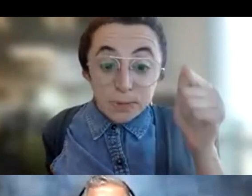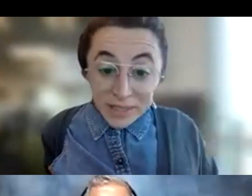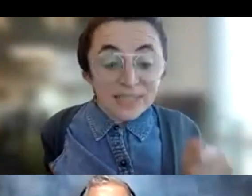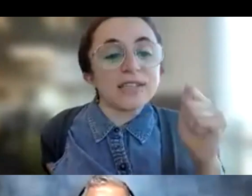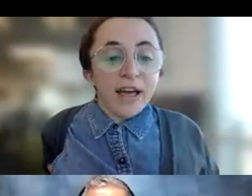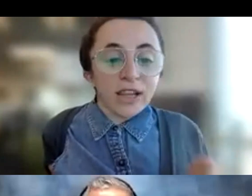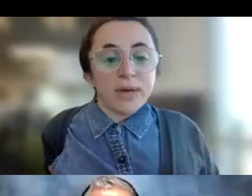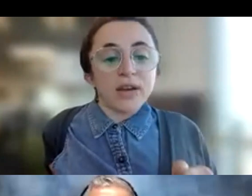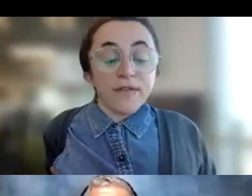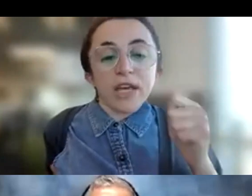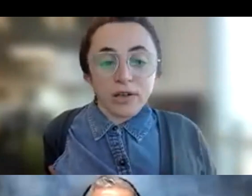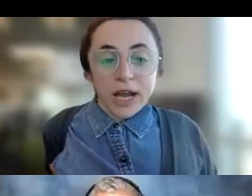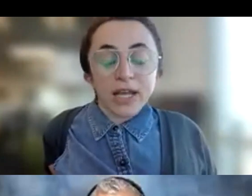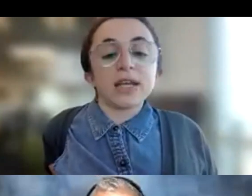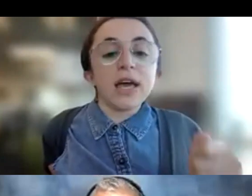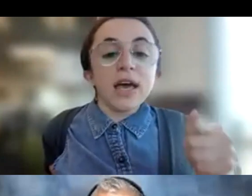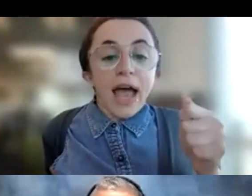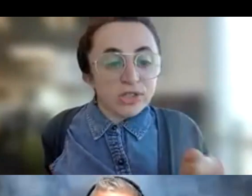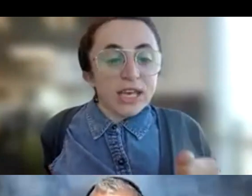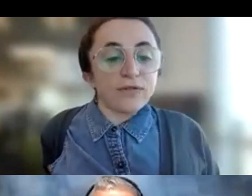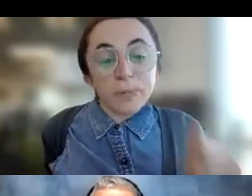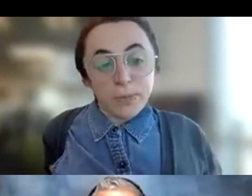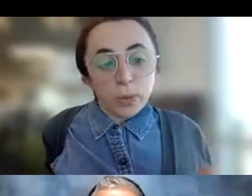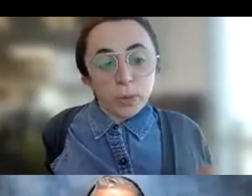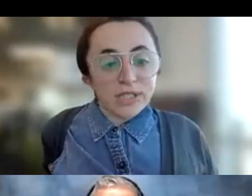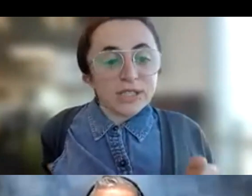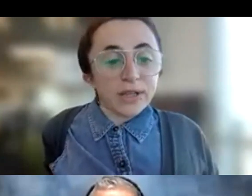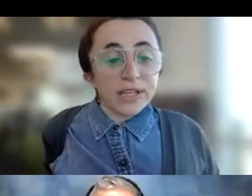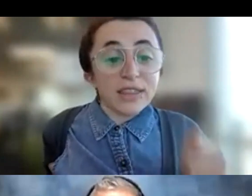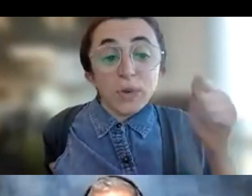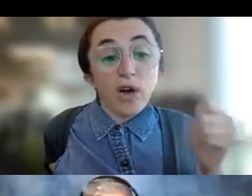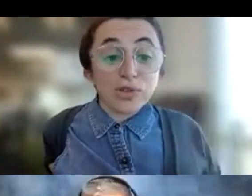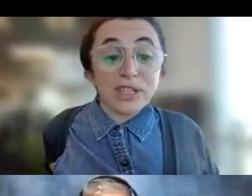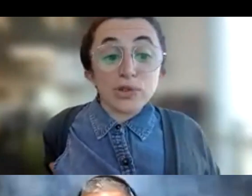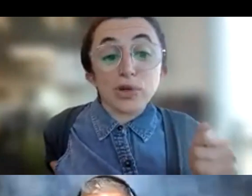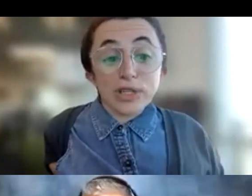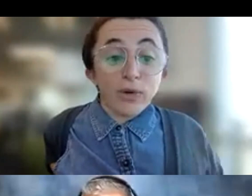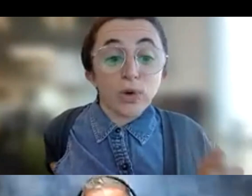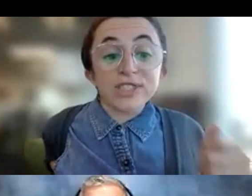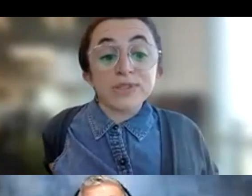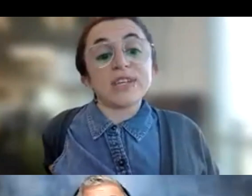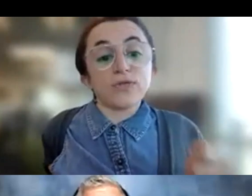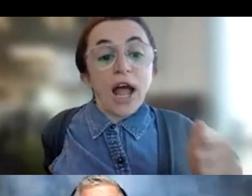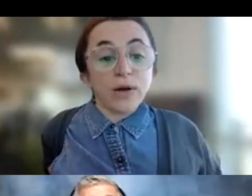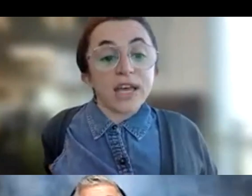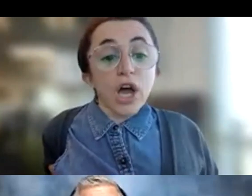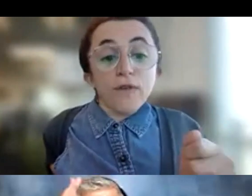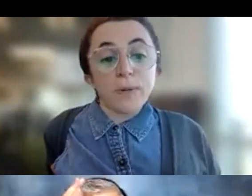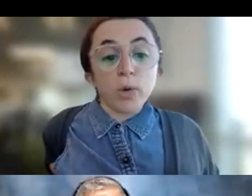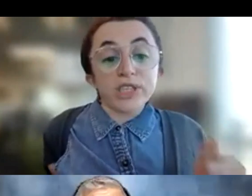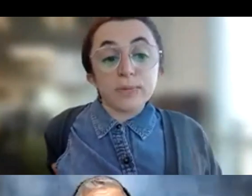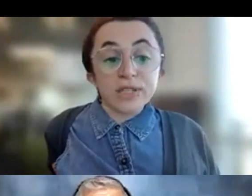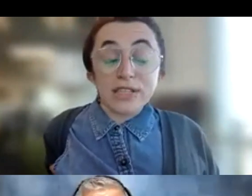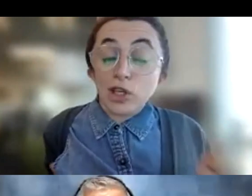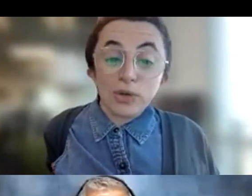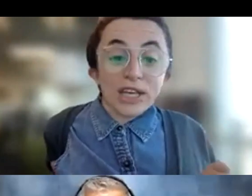the explicit development of integrated housing for people with disabilities. And then we also need to increase federal subsidies for housing for people